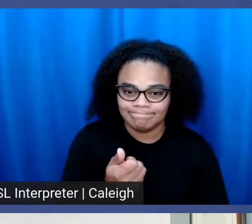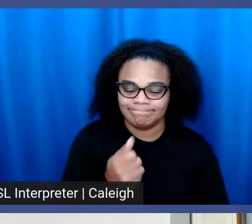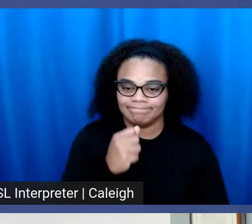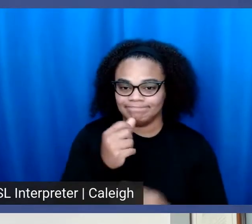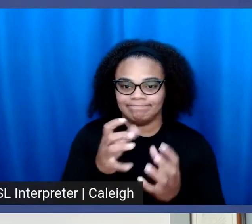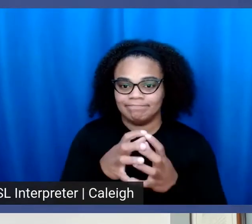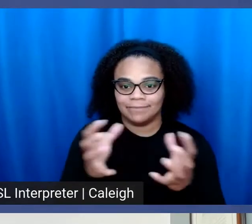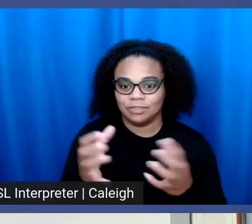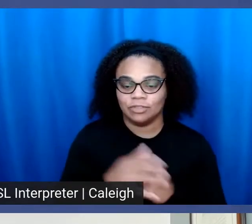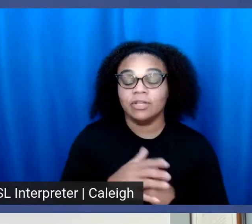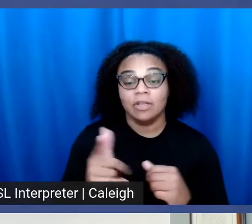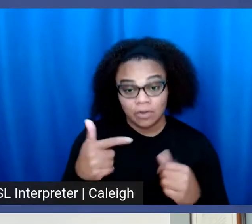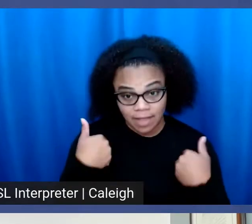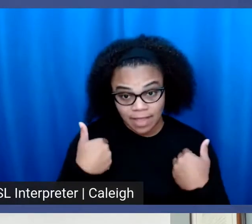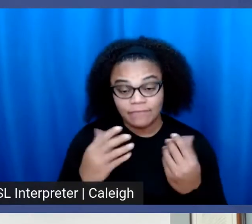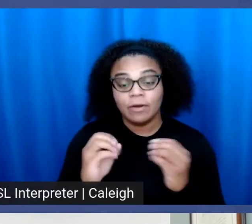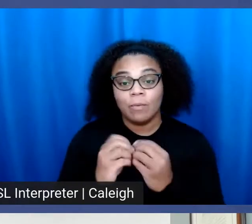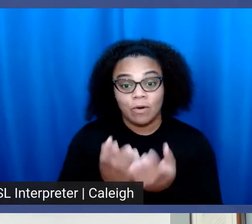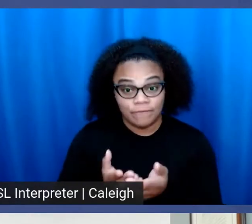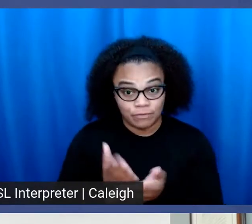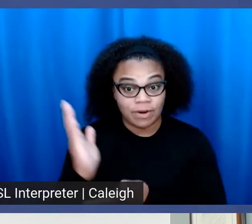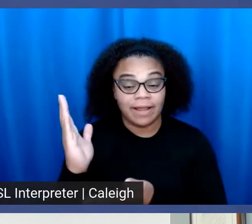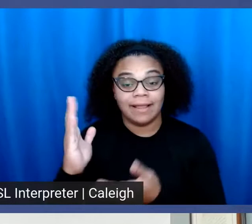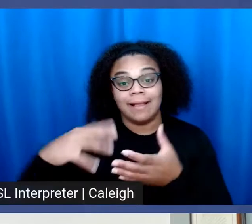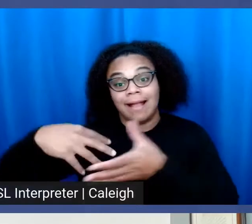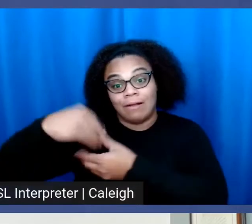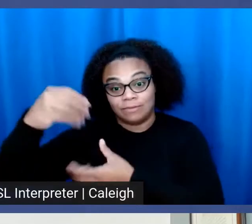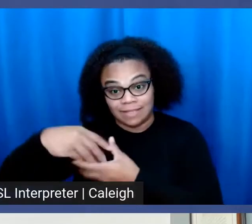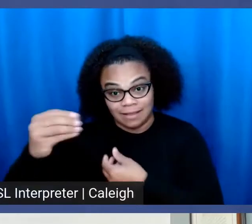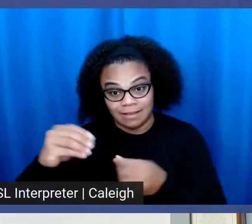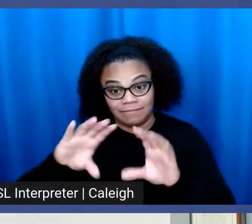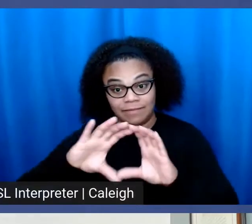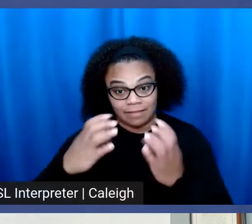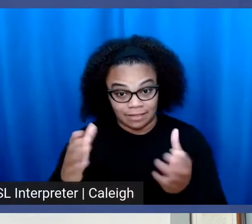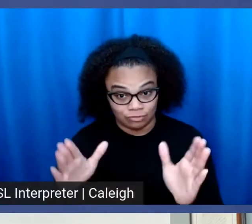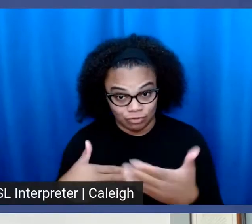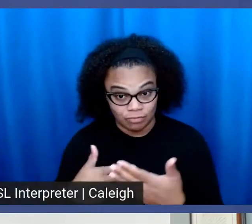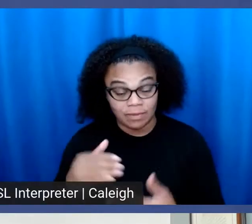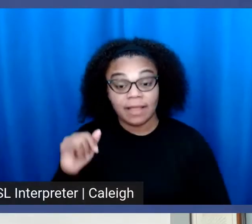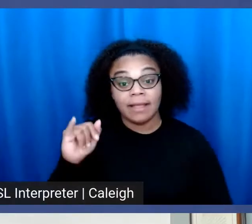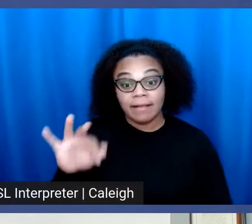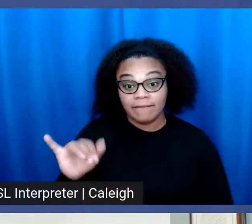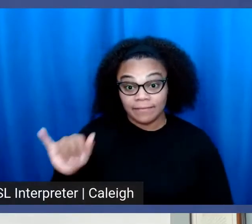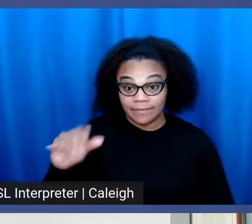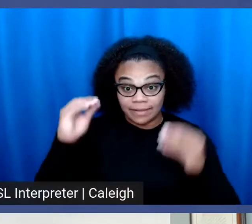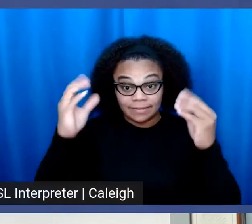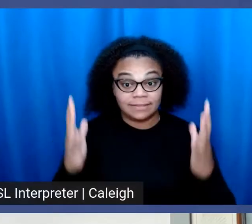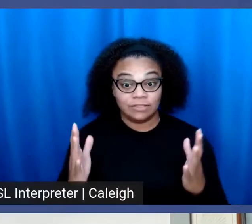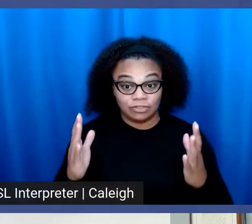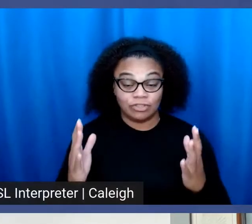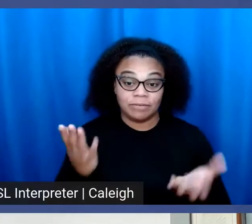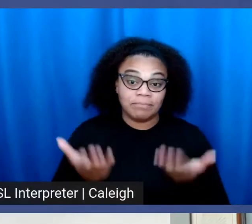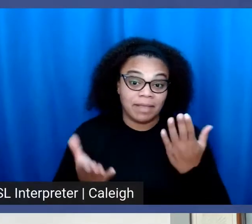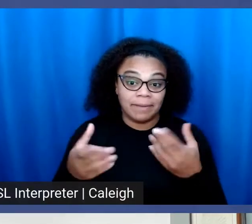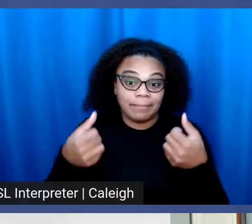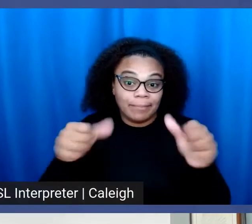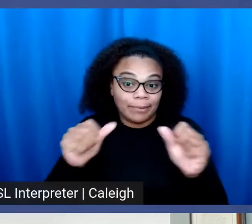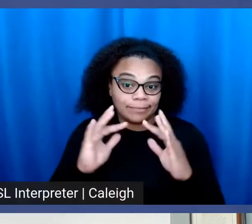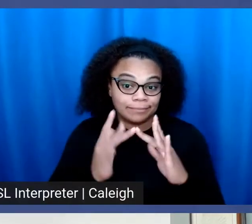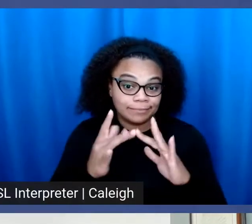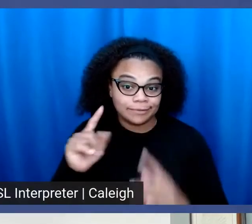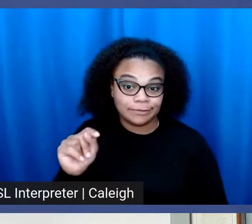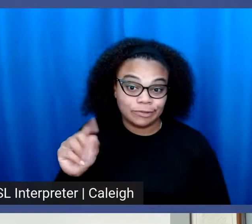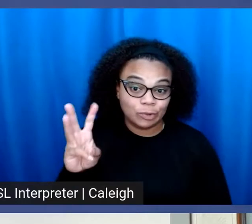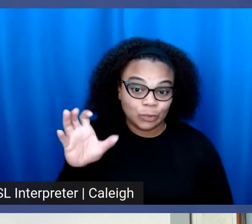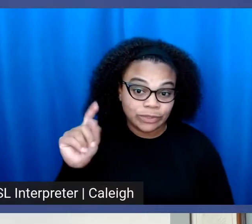a right off campus, outside of the classroom, if she had tweeted about this on